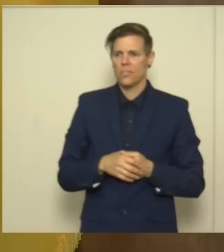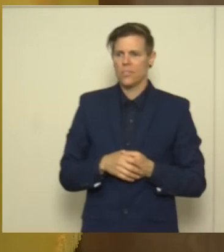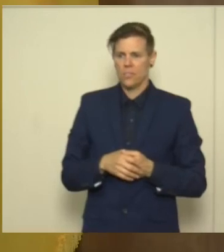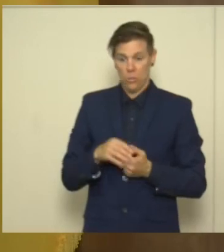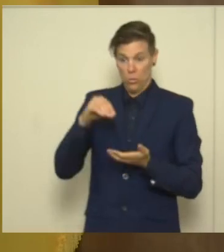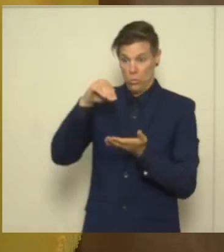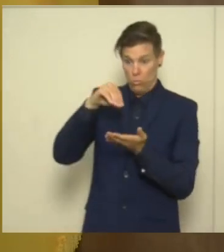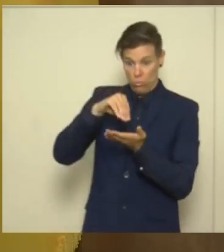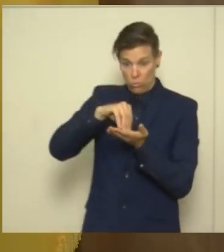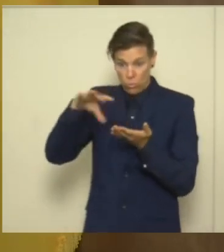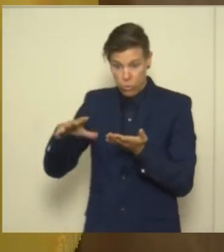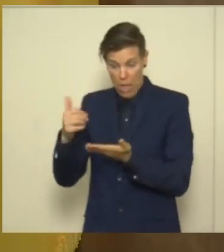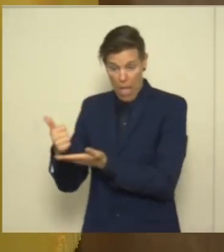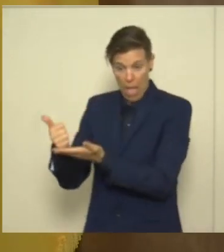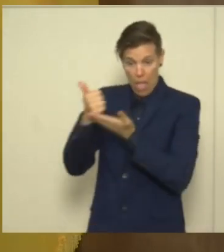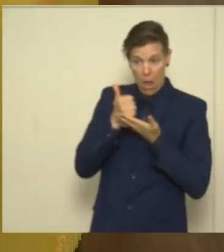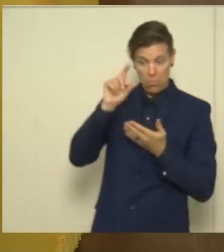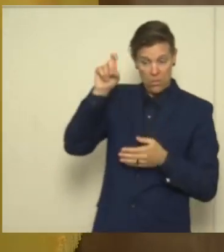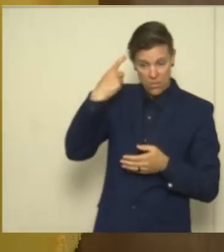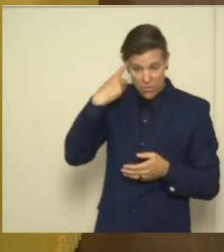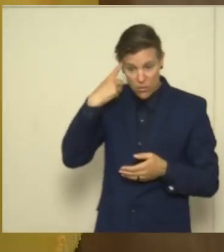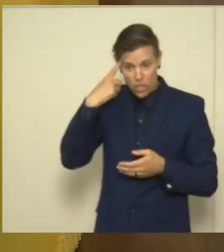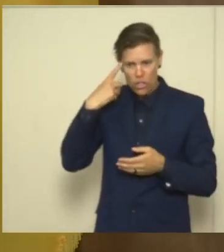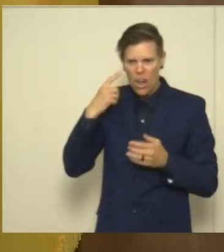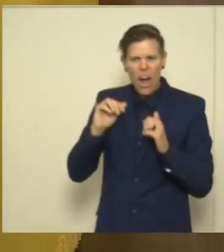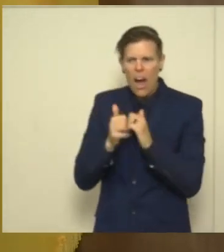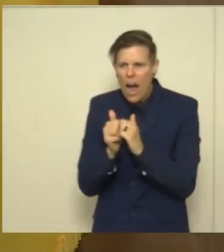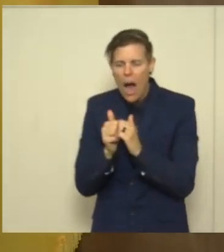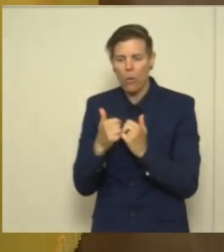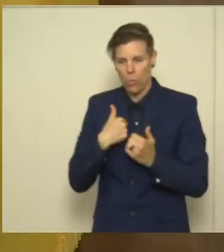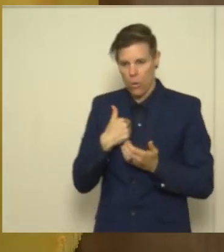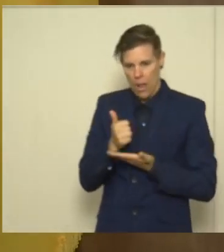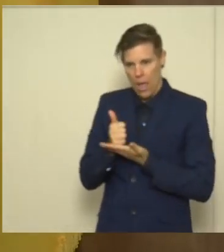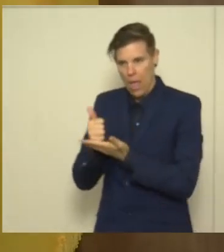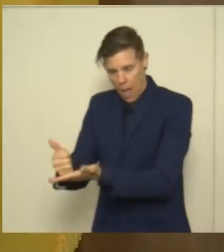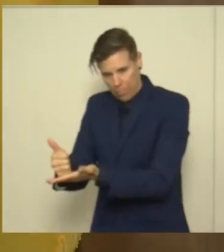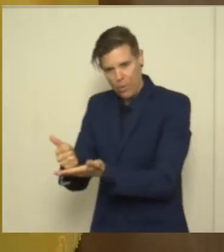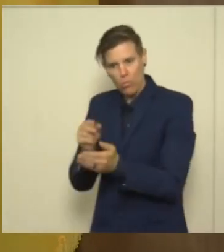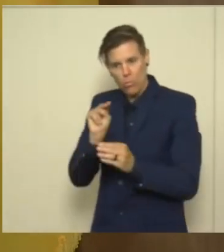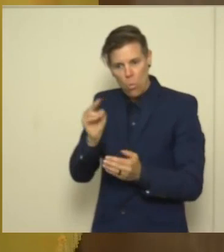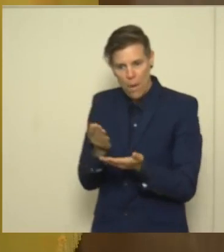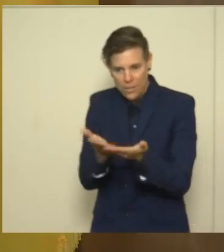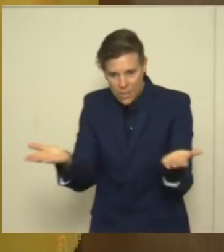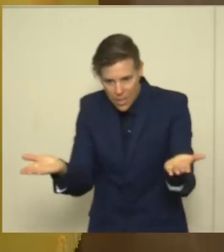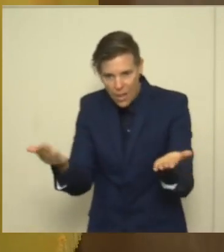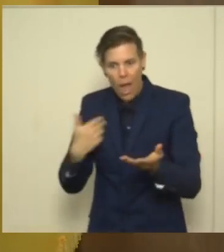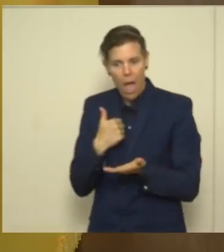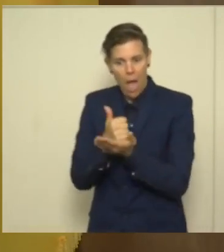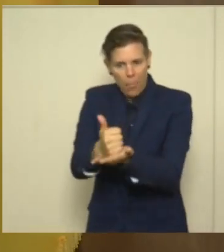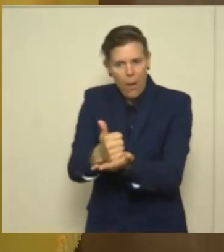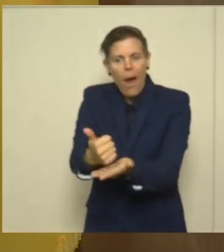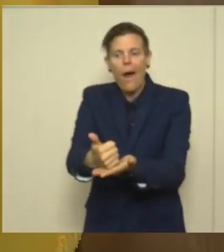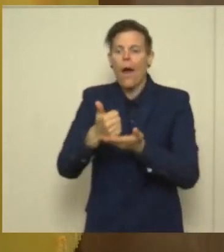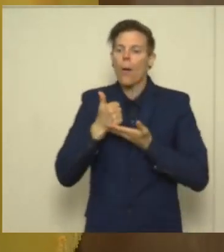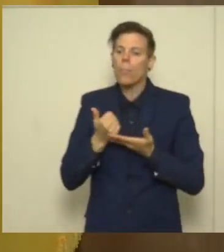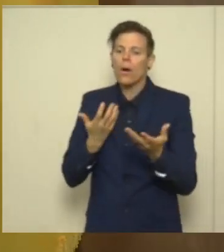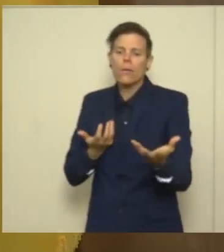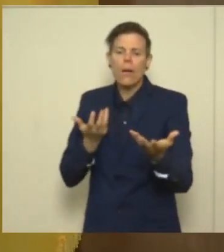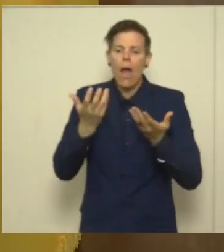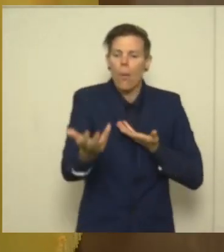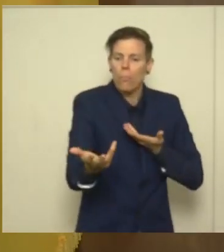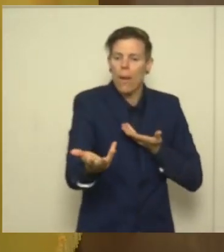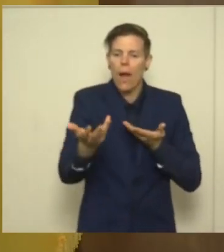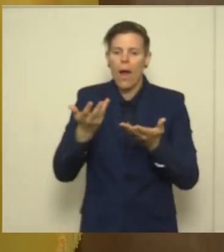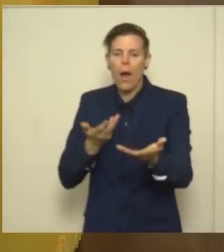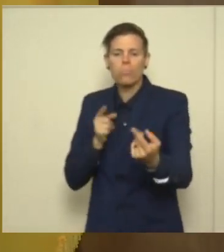and mechanisms to do better by our New Mexico families. We are encouraged by everyone's suggestion how to make our